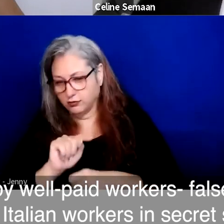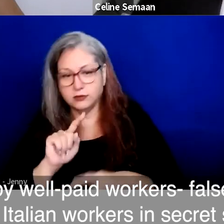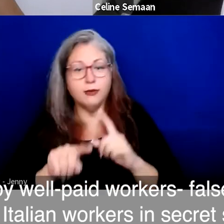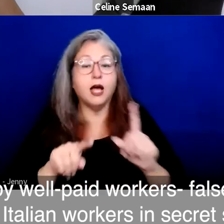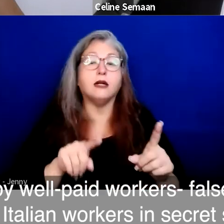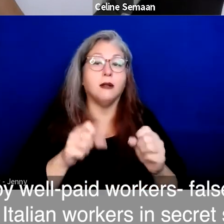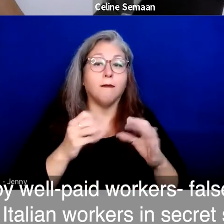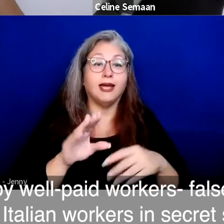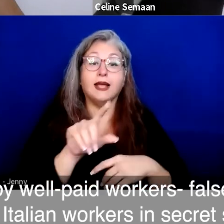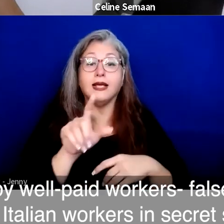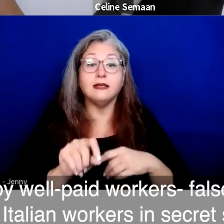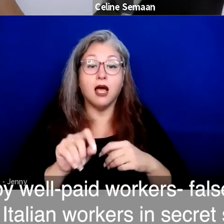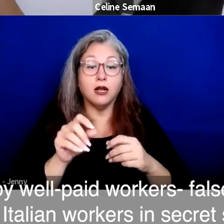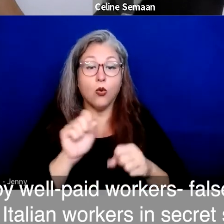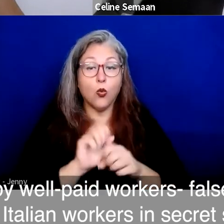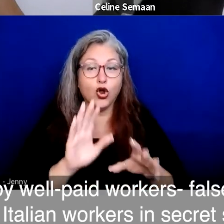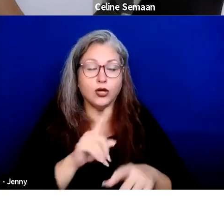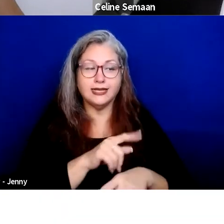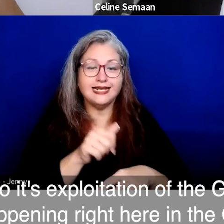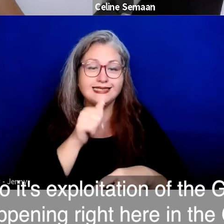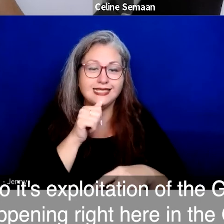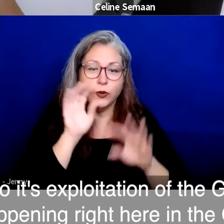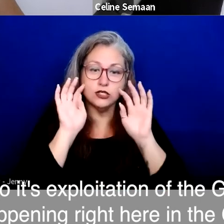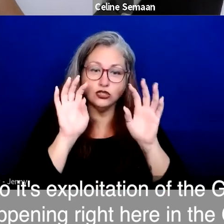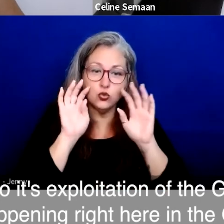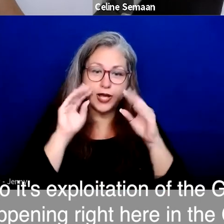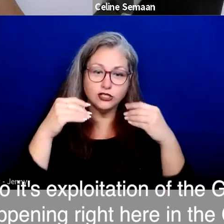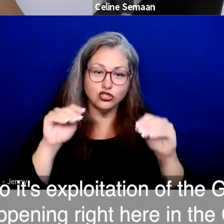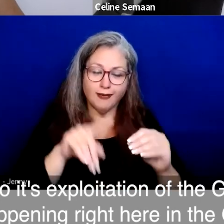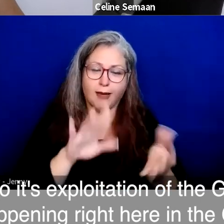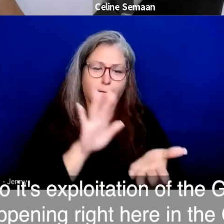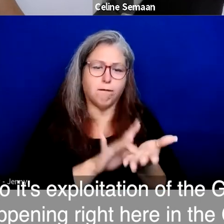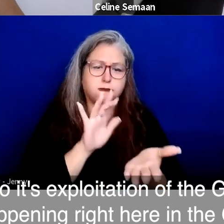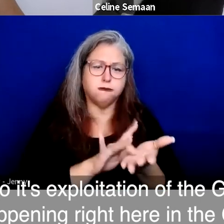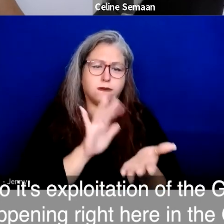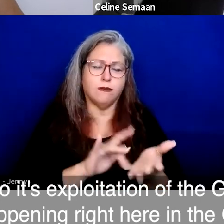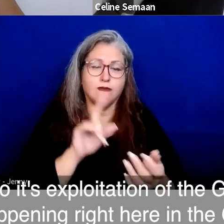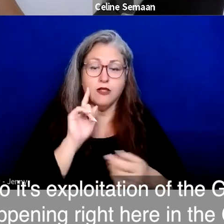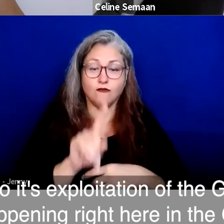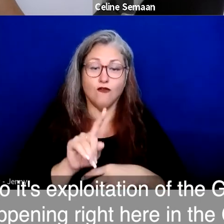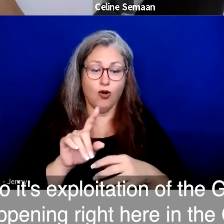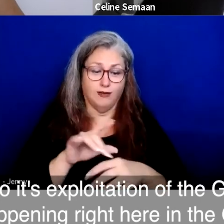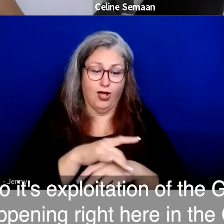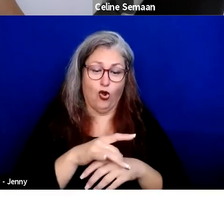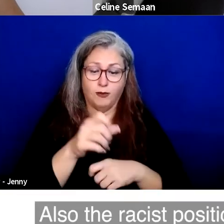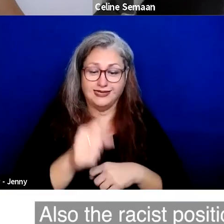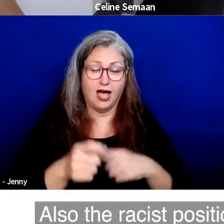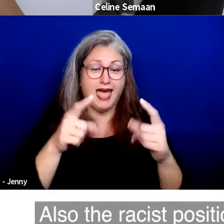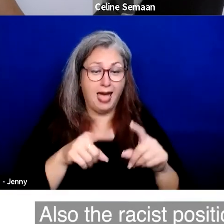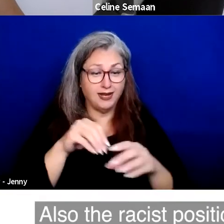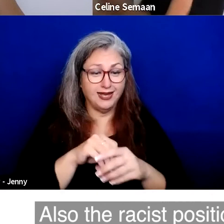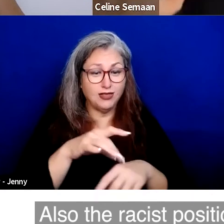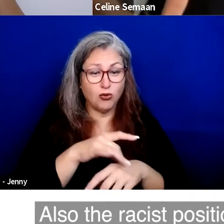of Italian workers in secret sweatshops. So it's exploitation of the global South happening right here in the global North.